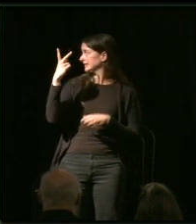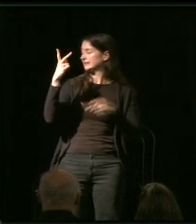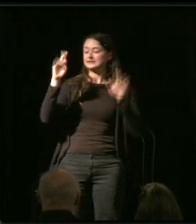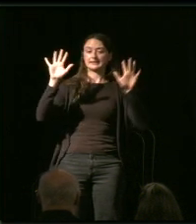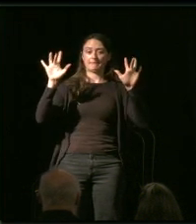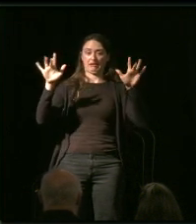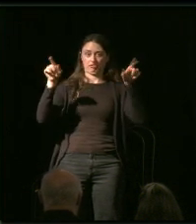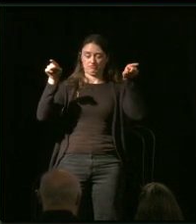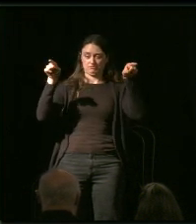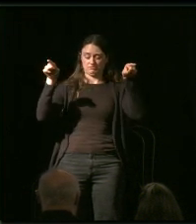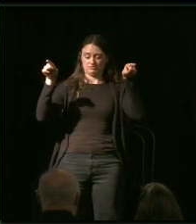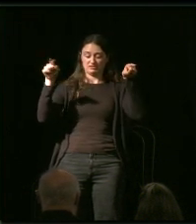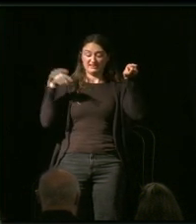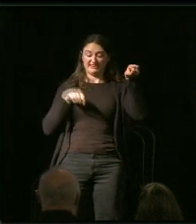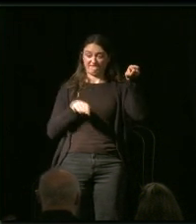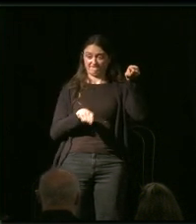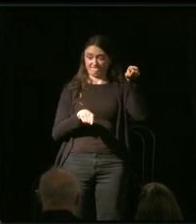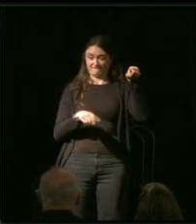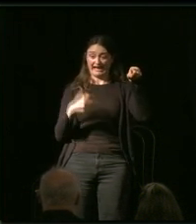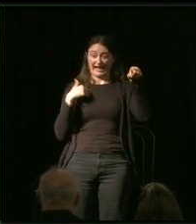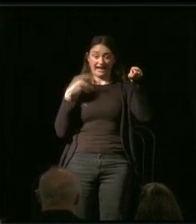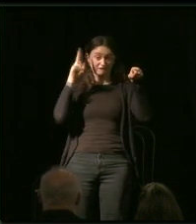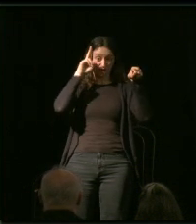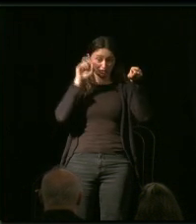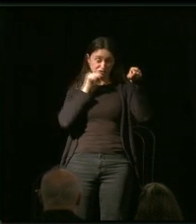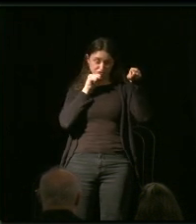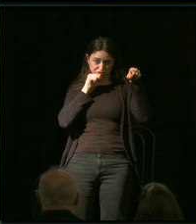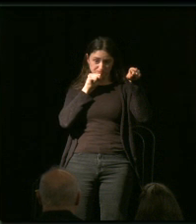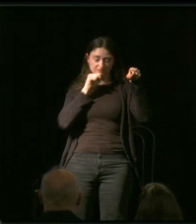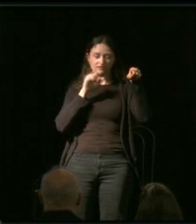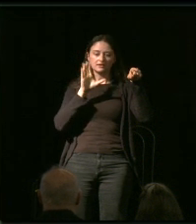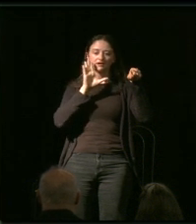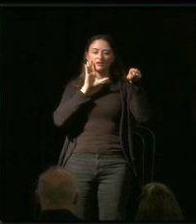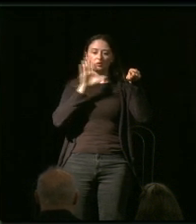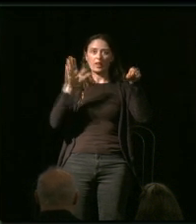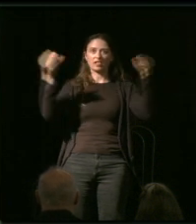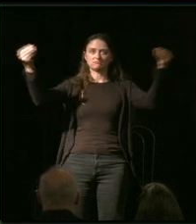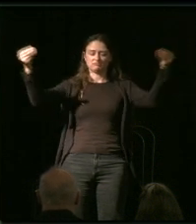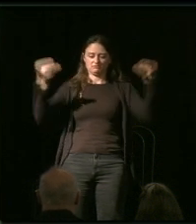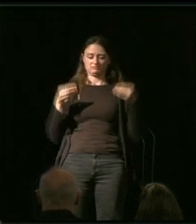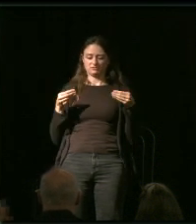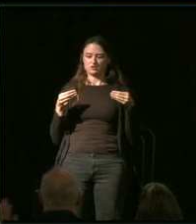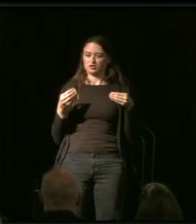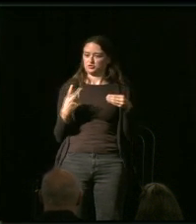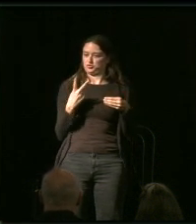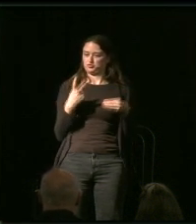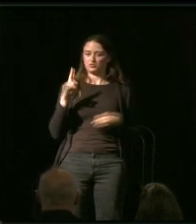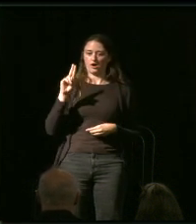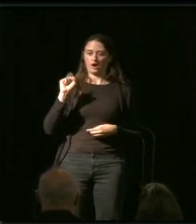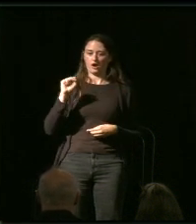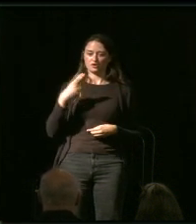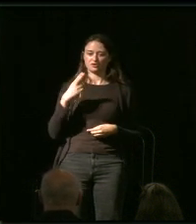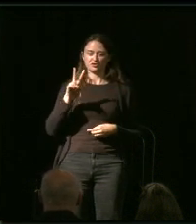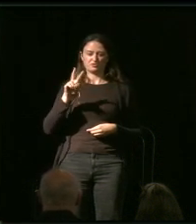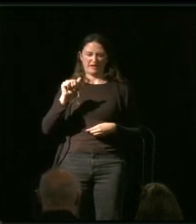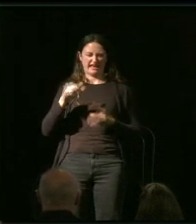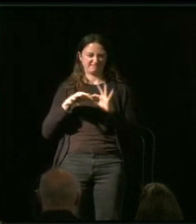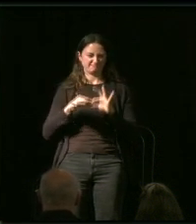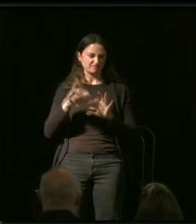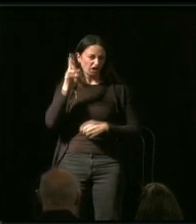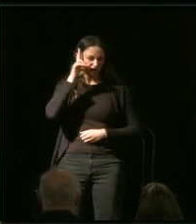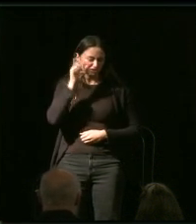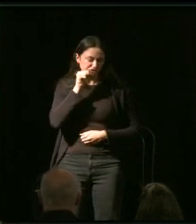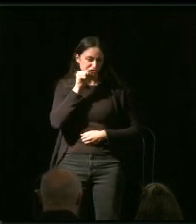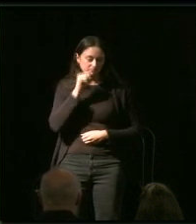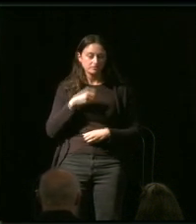syndrome type 2 inherited 2 chromosome 1 copies, so has 2 USH2A gene copies. 1 chromosome number 1 from